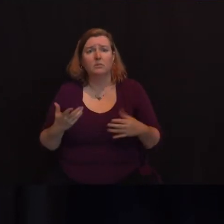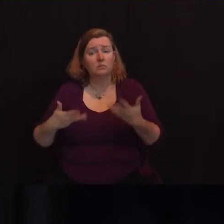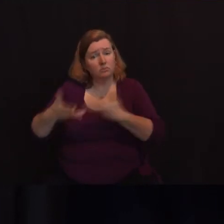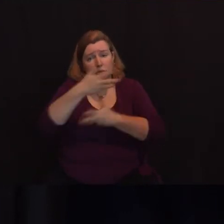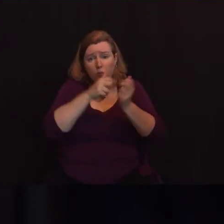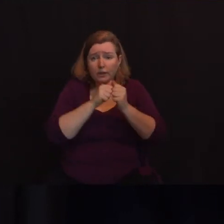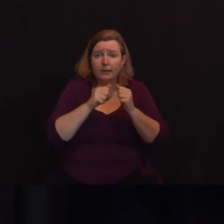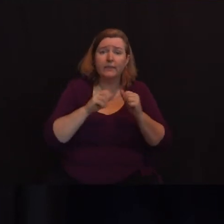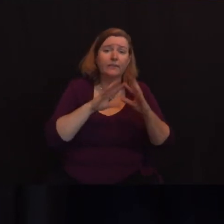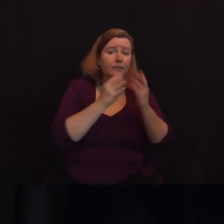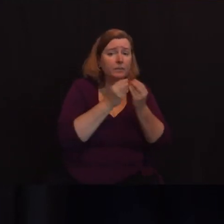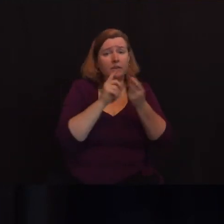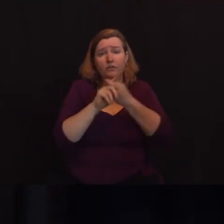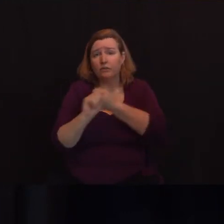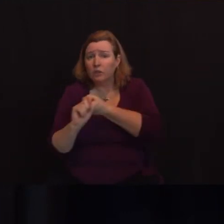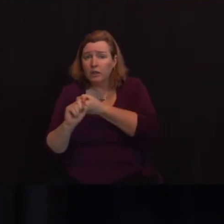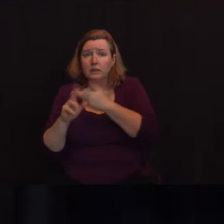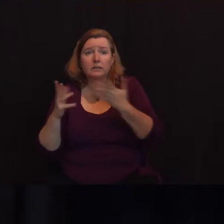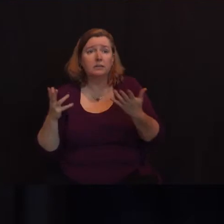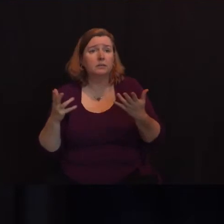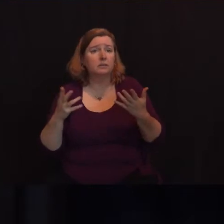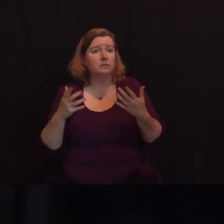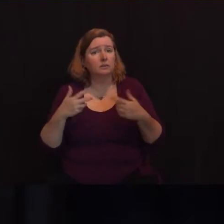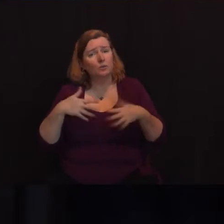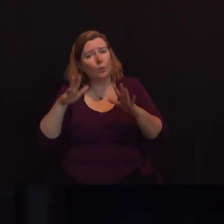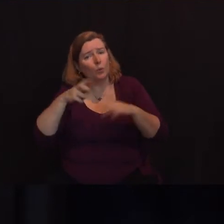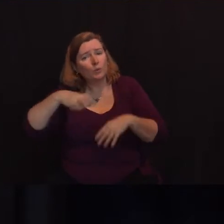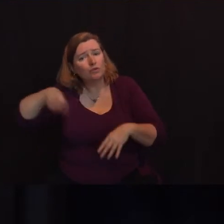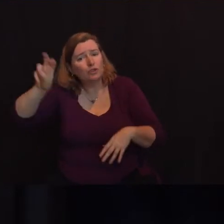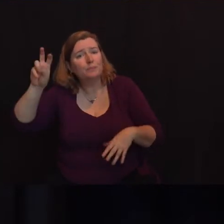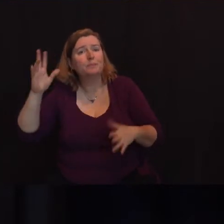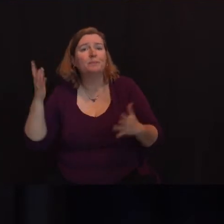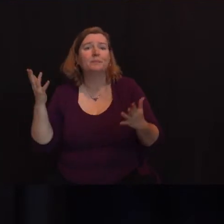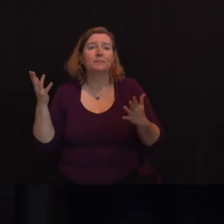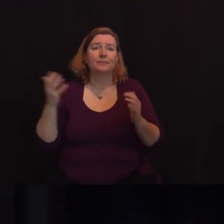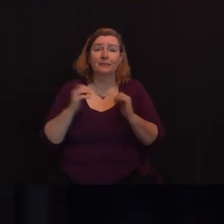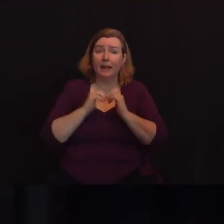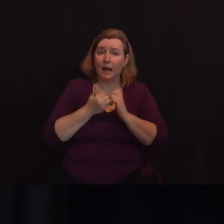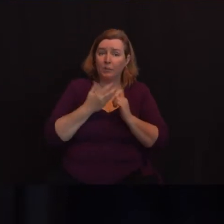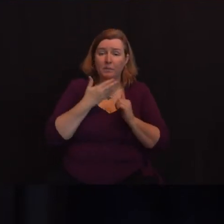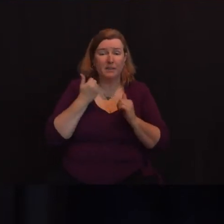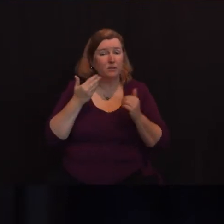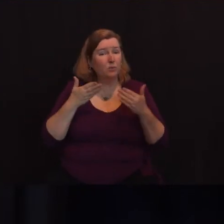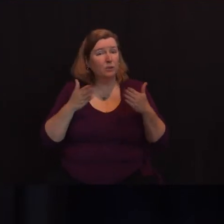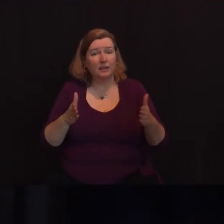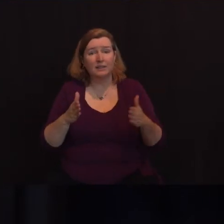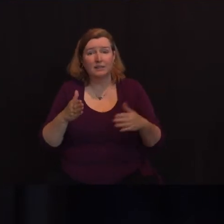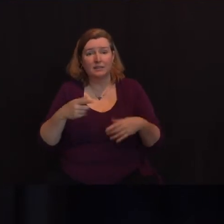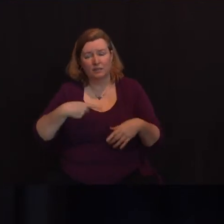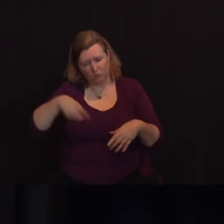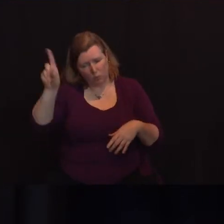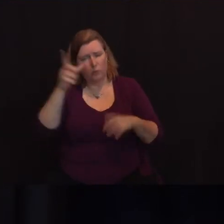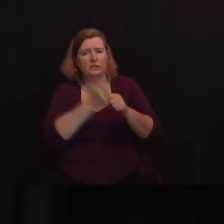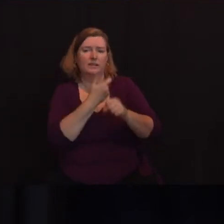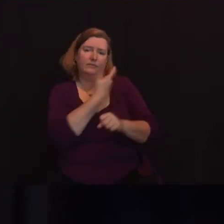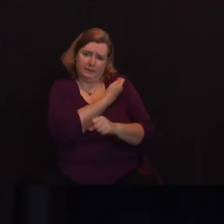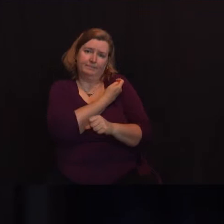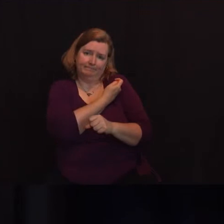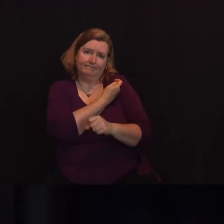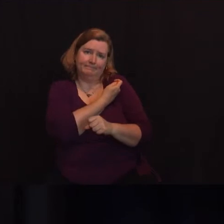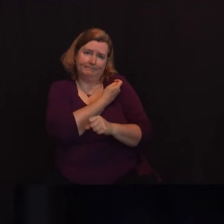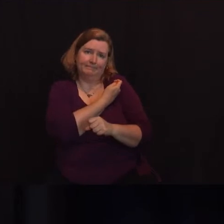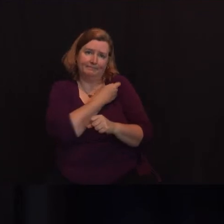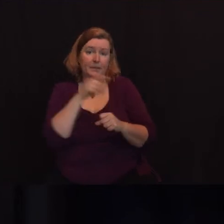to get back to going on trips. And the best way to do that safely is to get vaccinated. The Pfizer vaccine